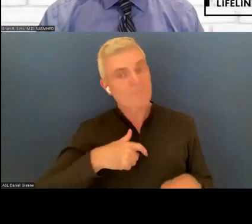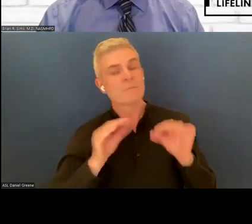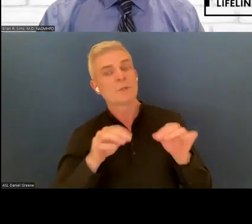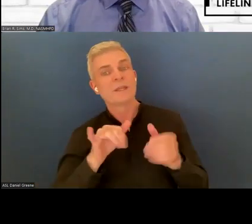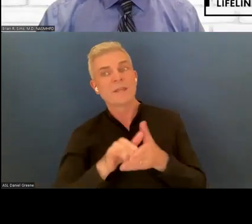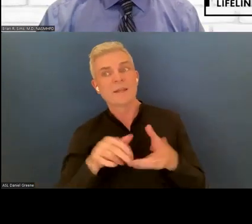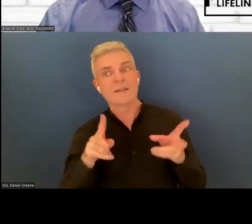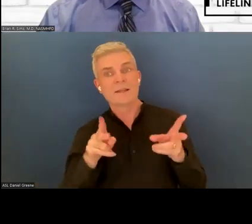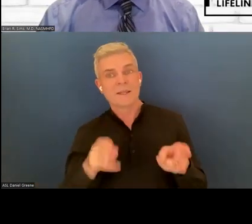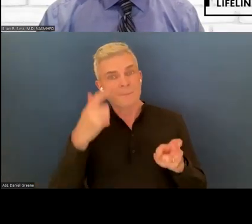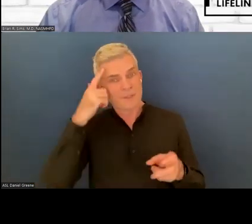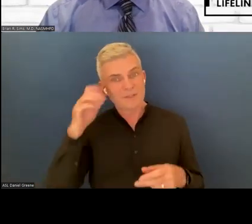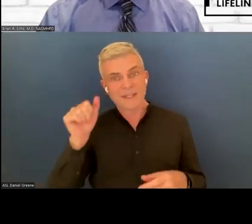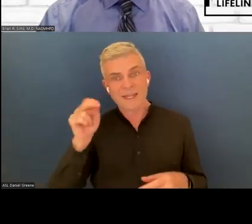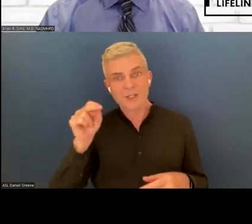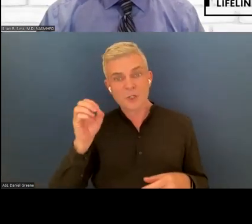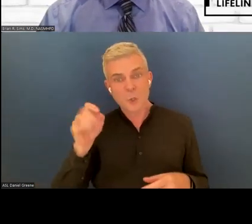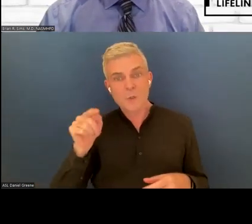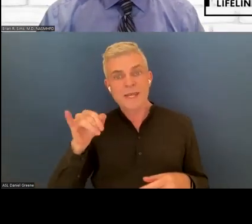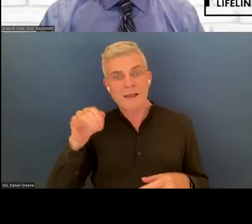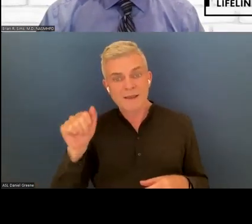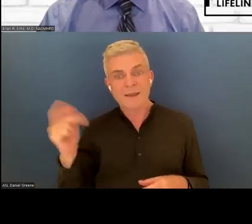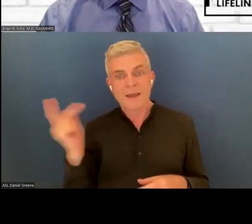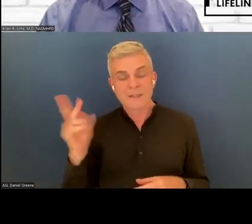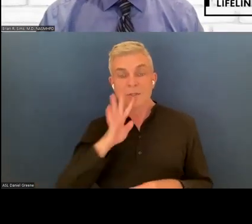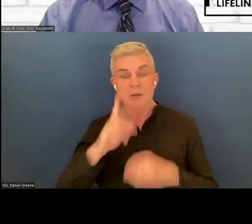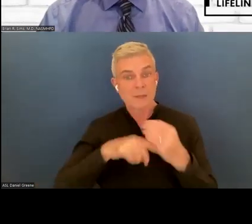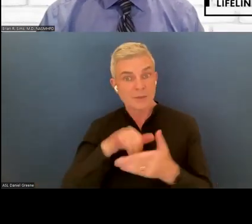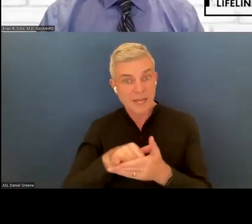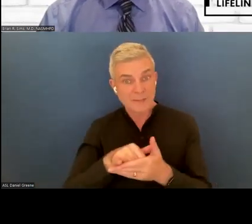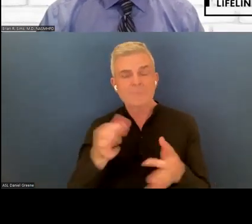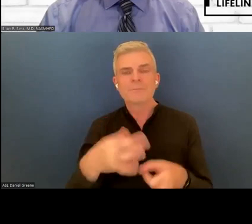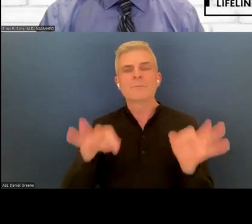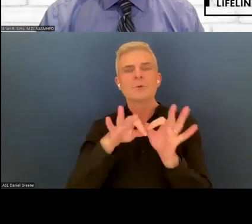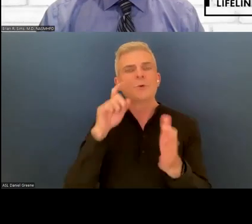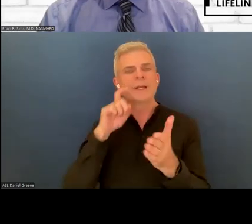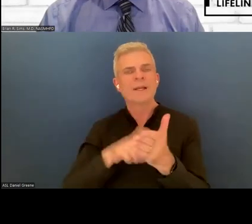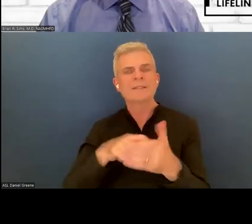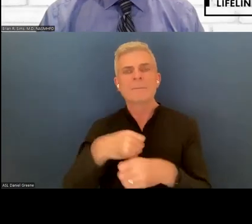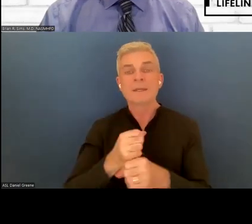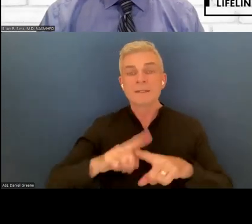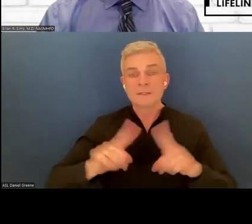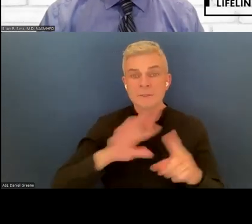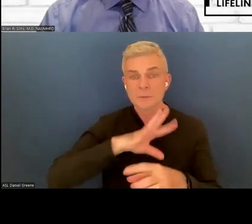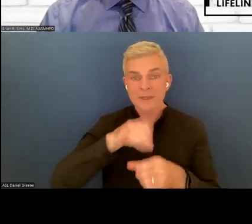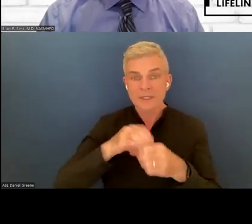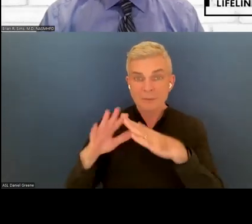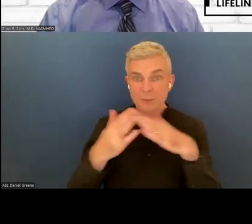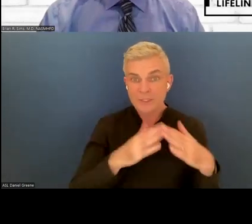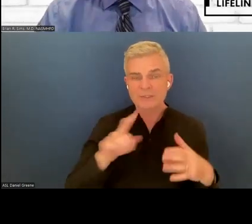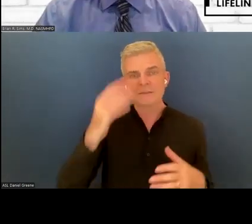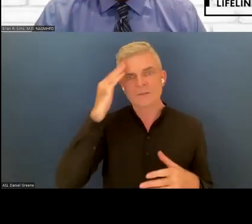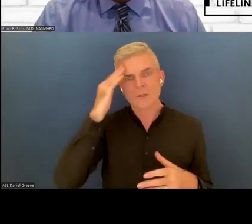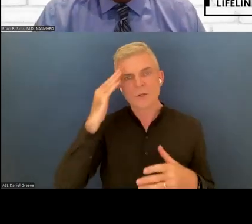about this, it was really to emphasize that in order to make a difference within communities, they needed to be aware not just of what had happened in the